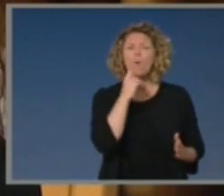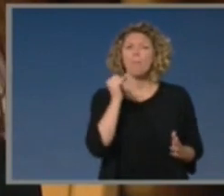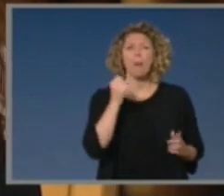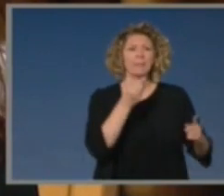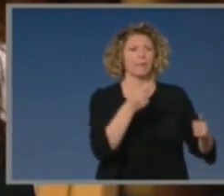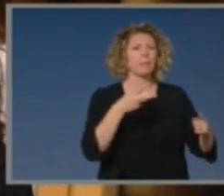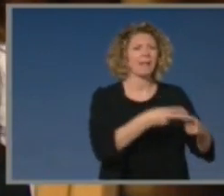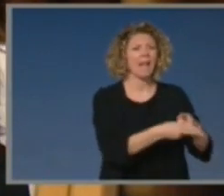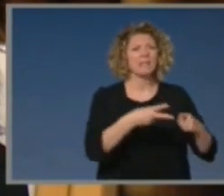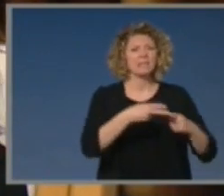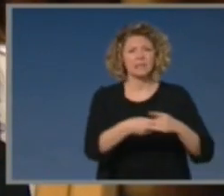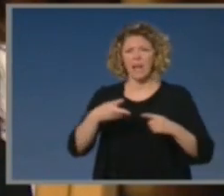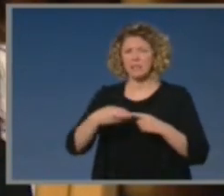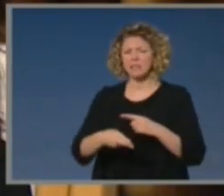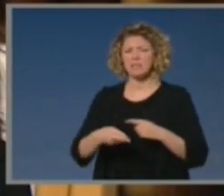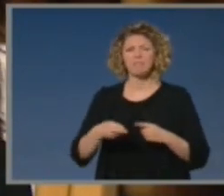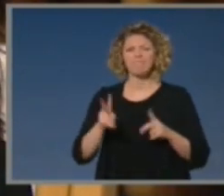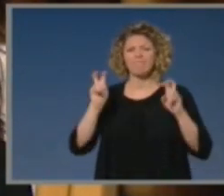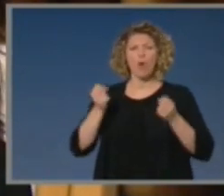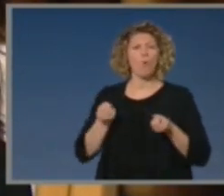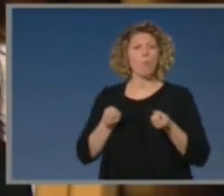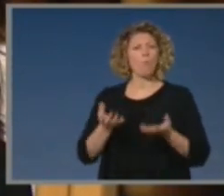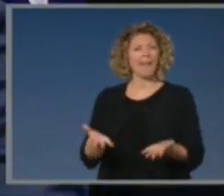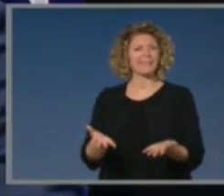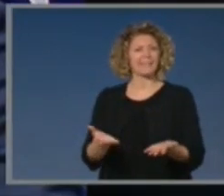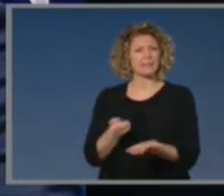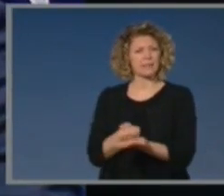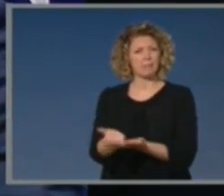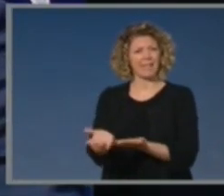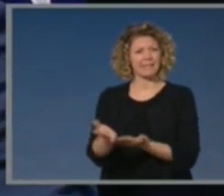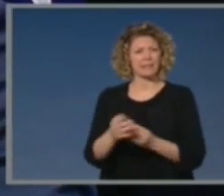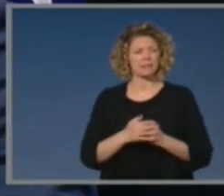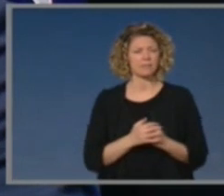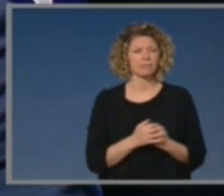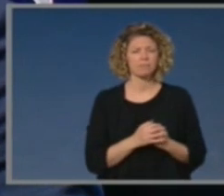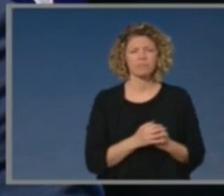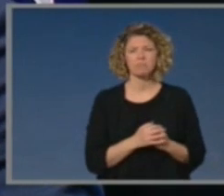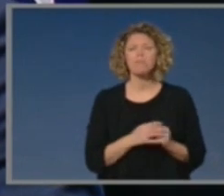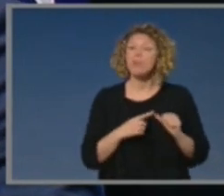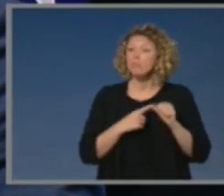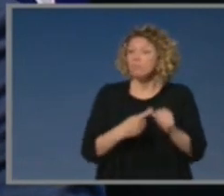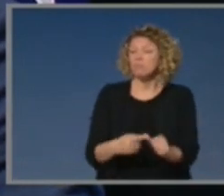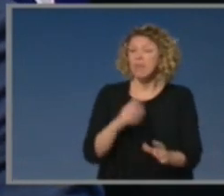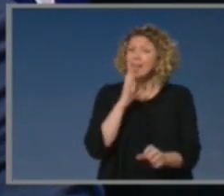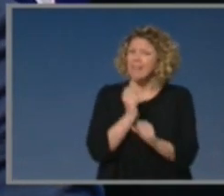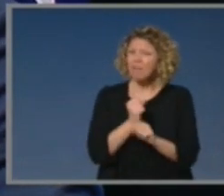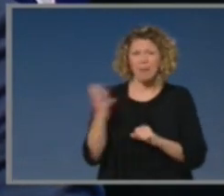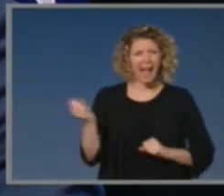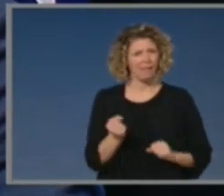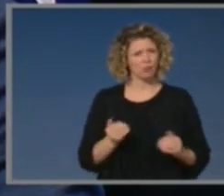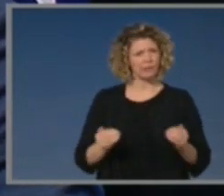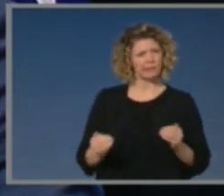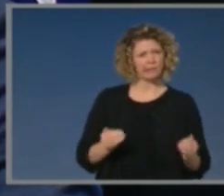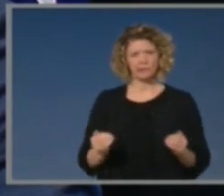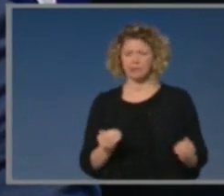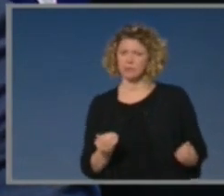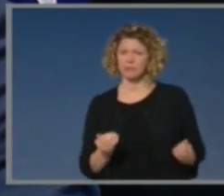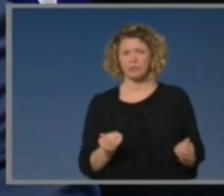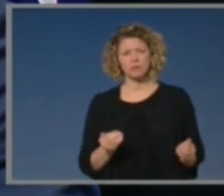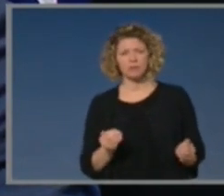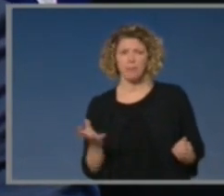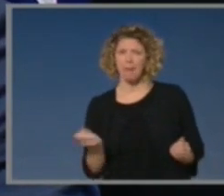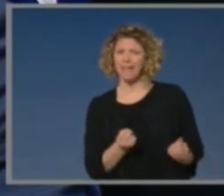you classify as wasteful spending? Look, we've always ensured that the government has lived within its means. That's how we were able to balance the budget for the first time in